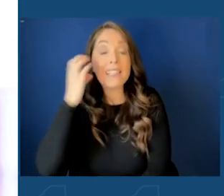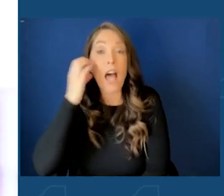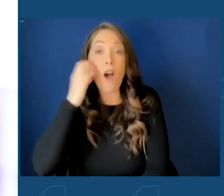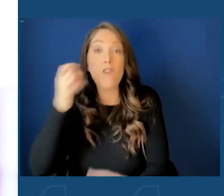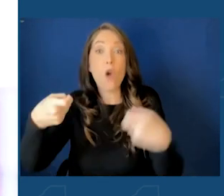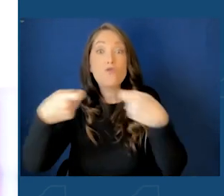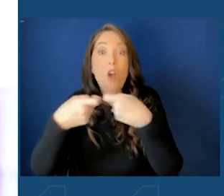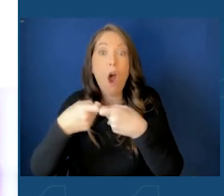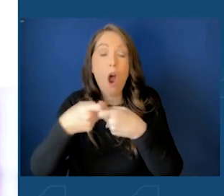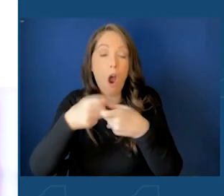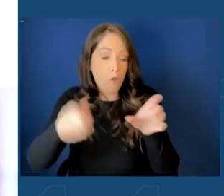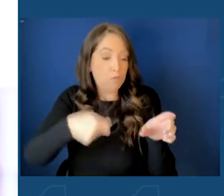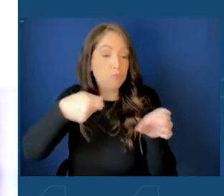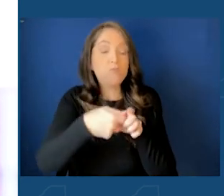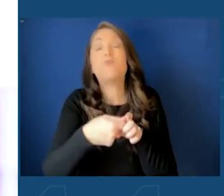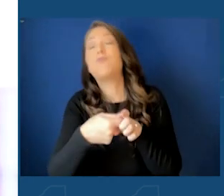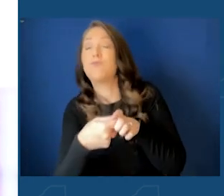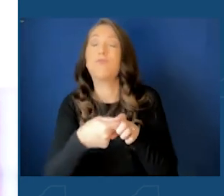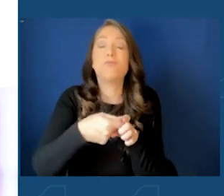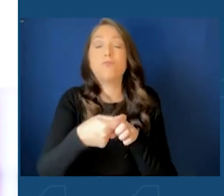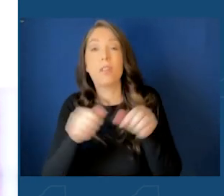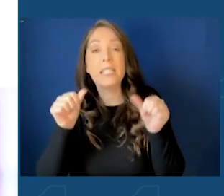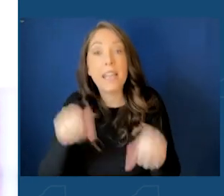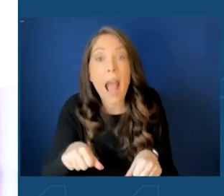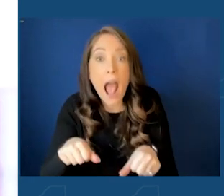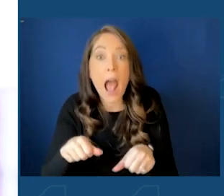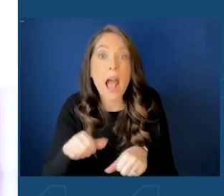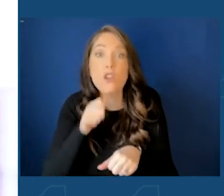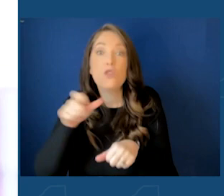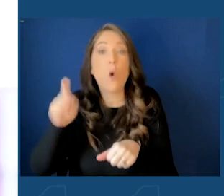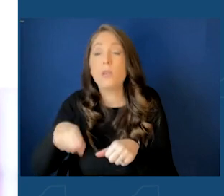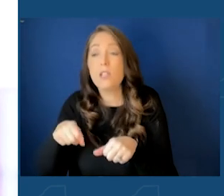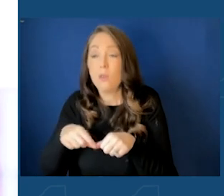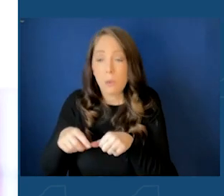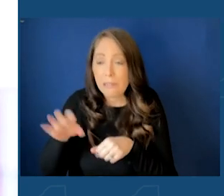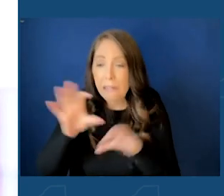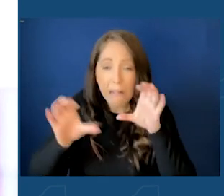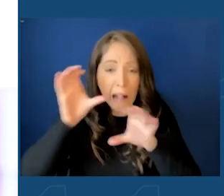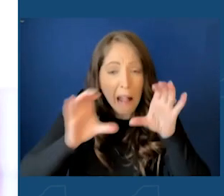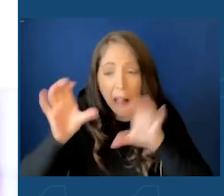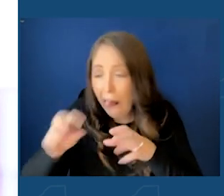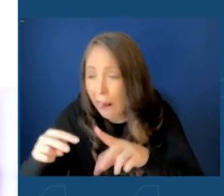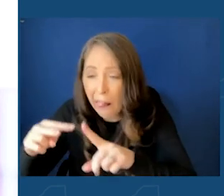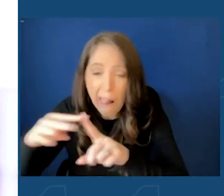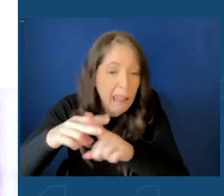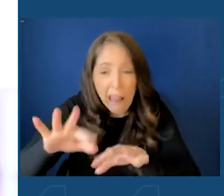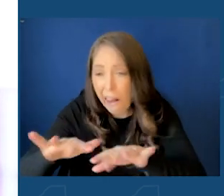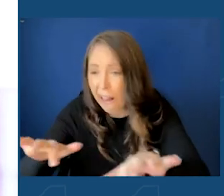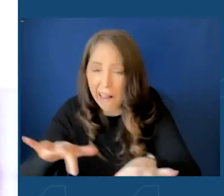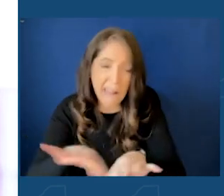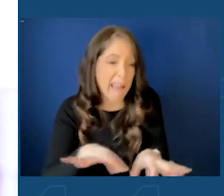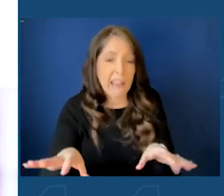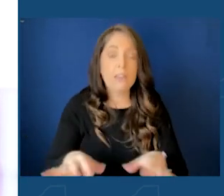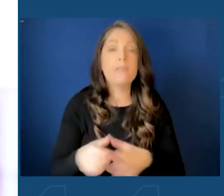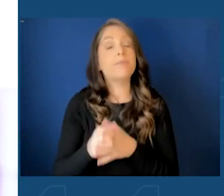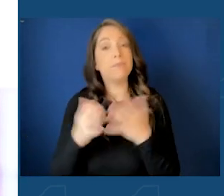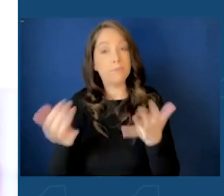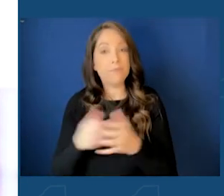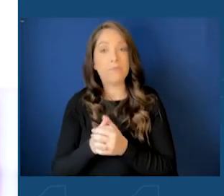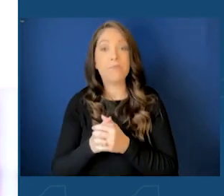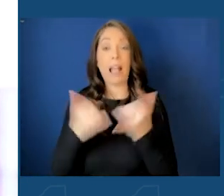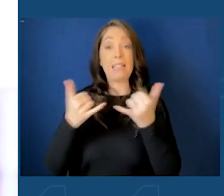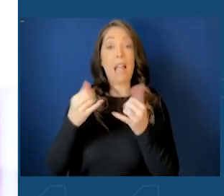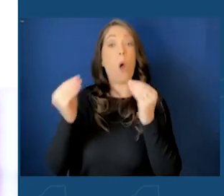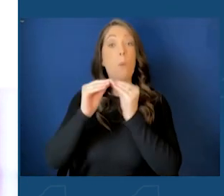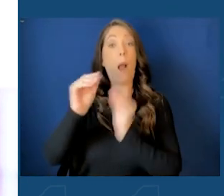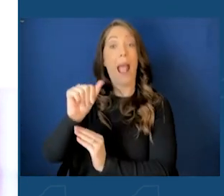held captive to going into the station and running along the floor trying to find an outlet, and we've all lived that experience. More ADA accessibility,